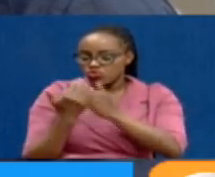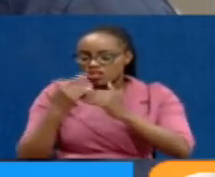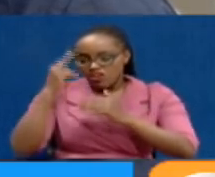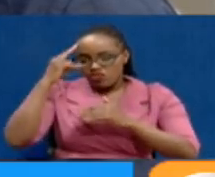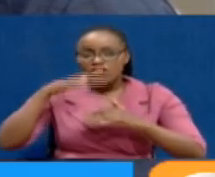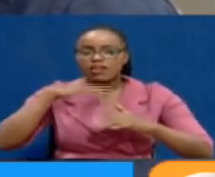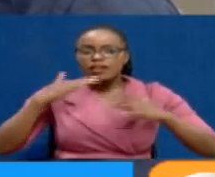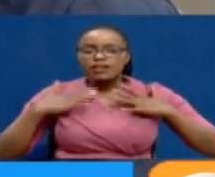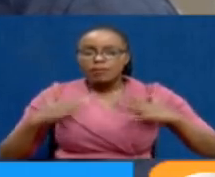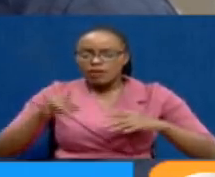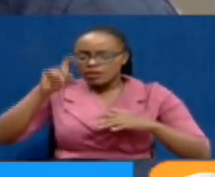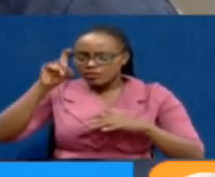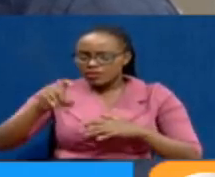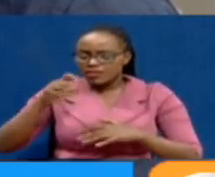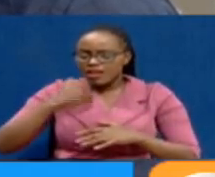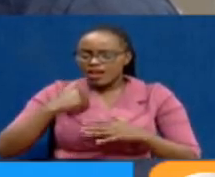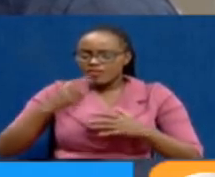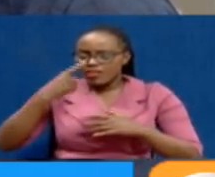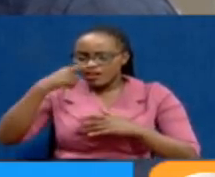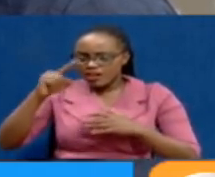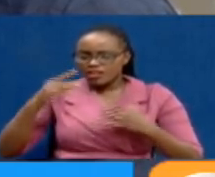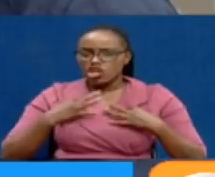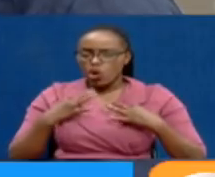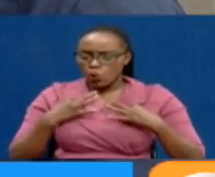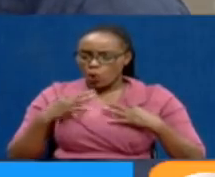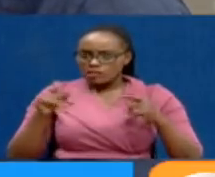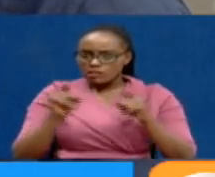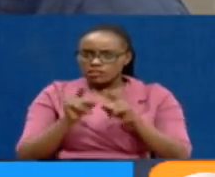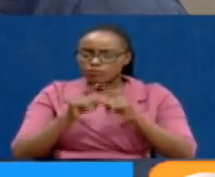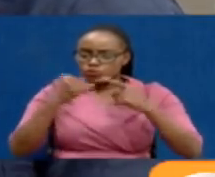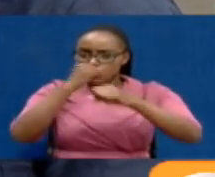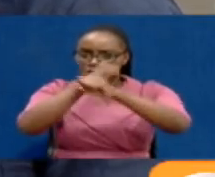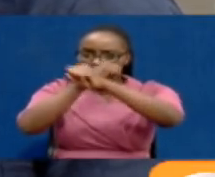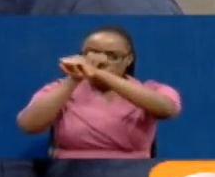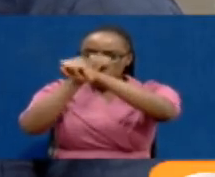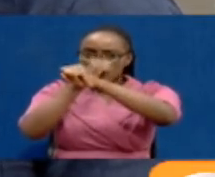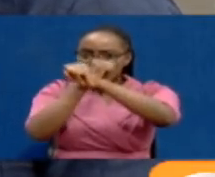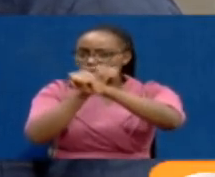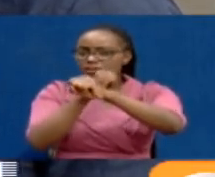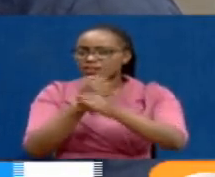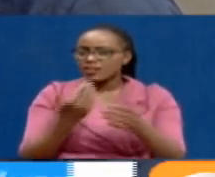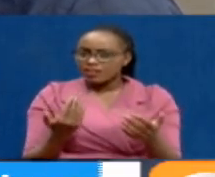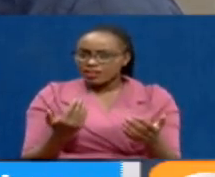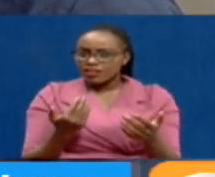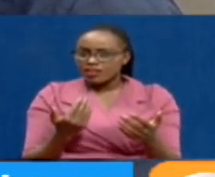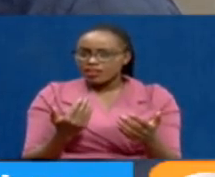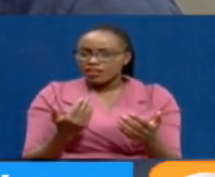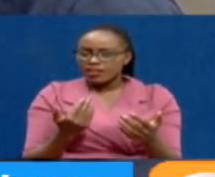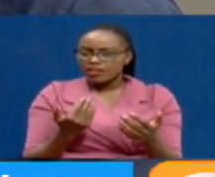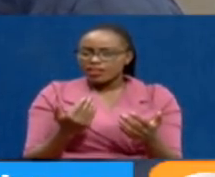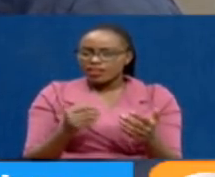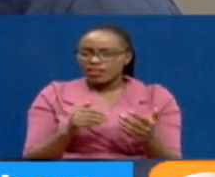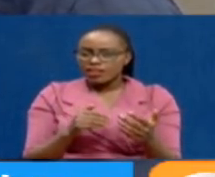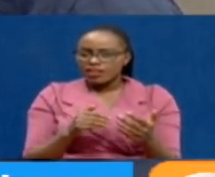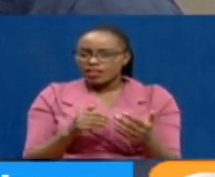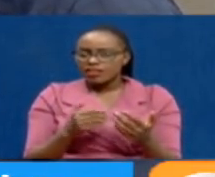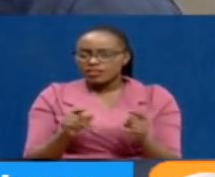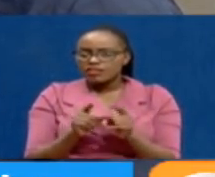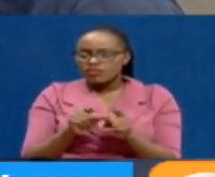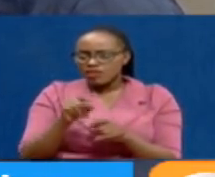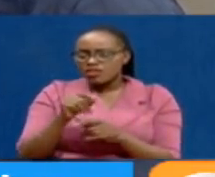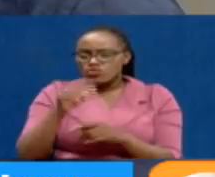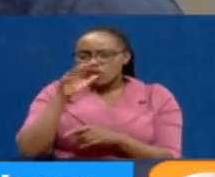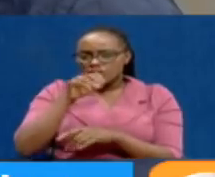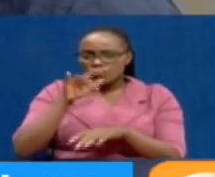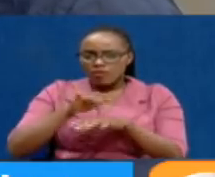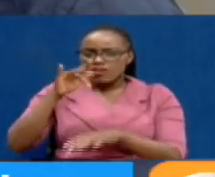have the right gear. So when you're handling bodies, you don't just handle them like you would handle, you assume they're infectious. So